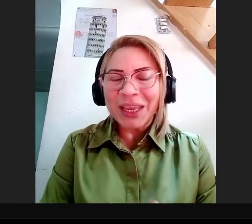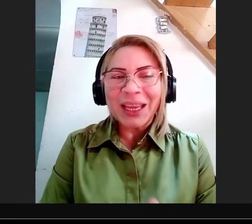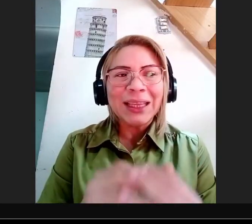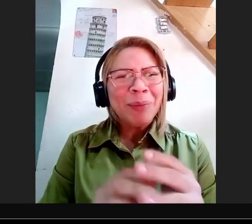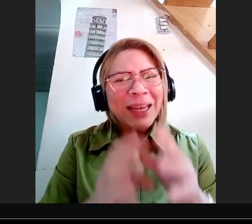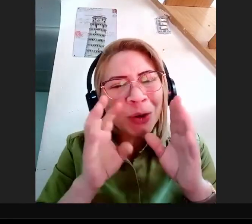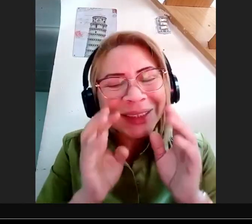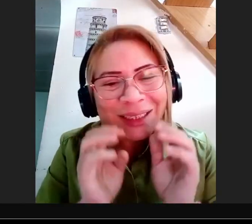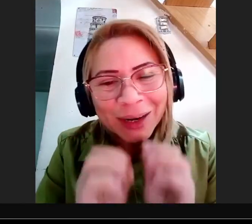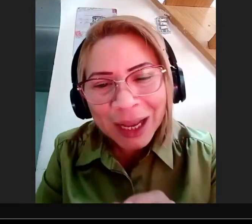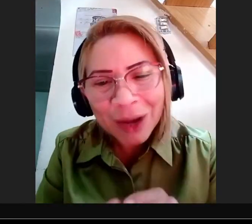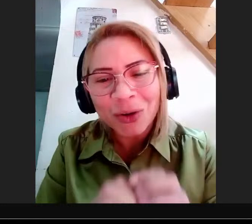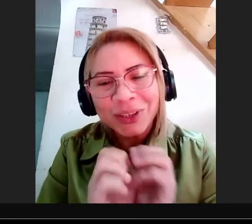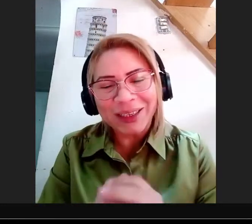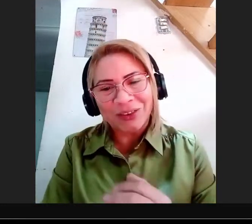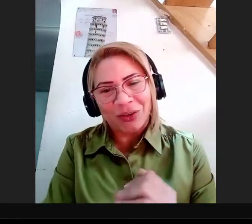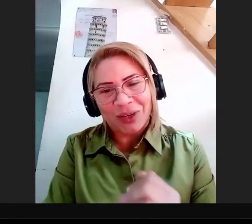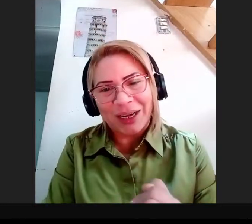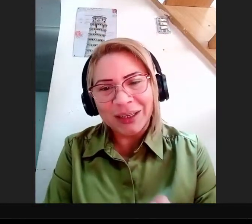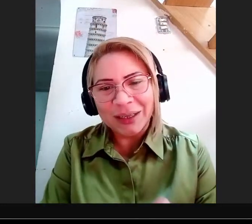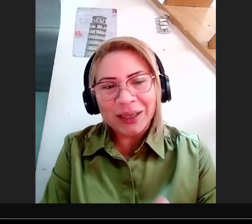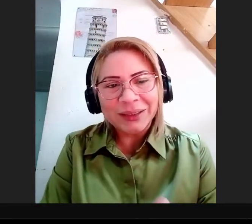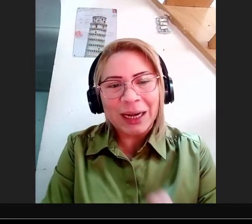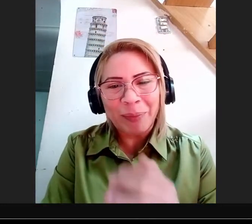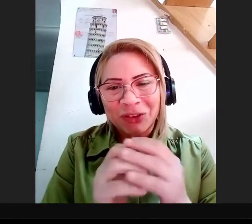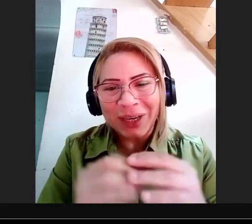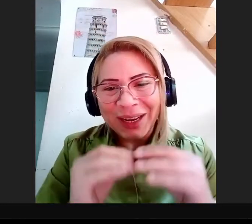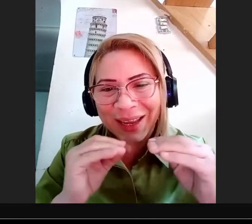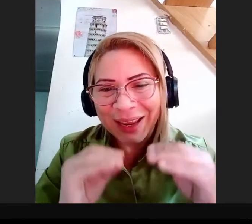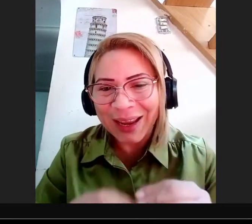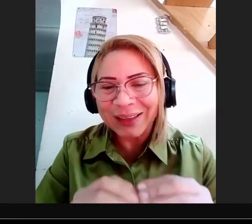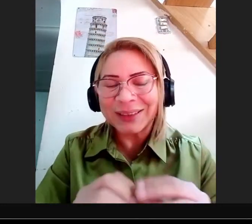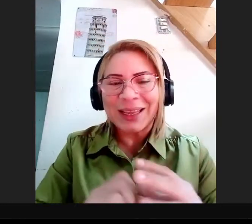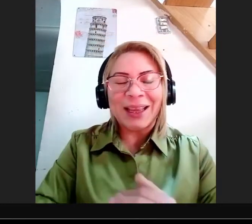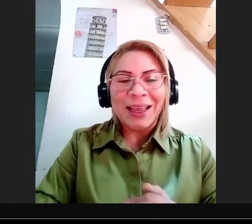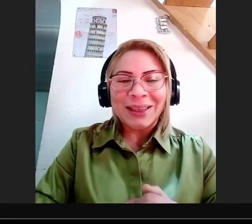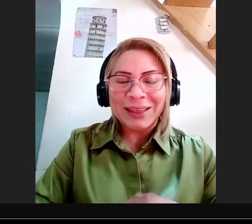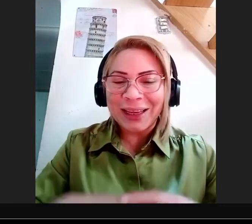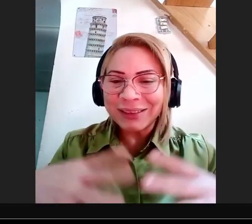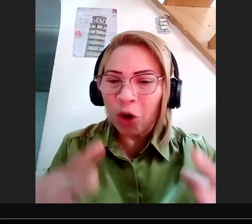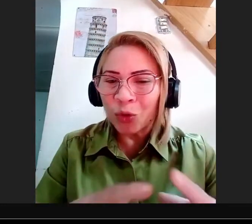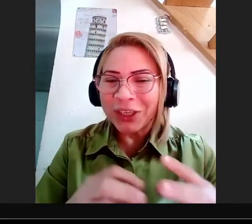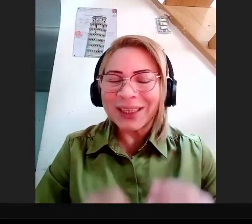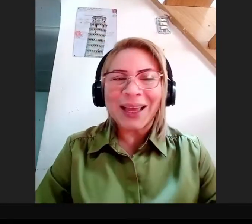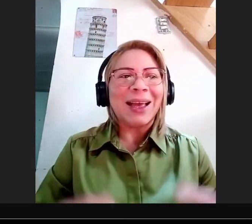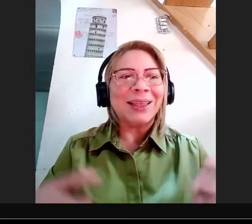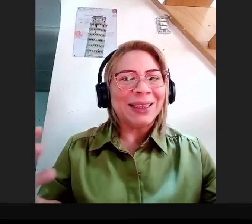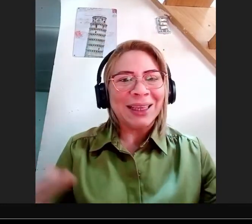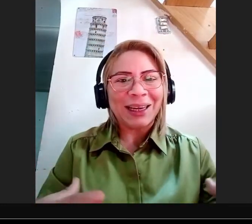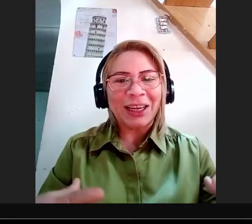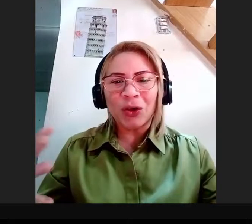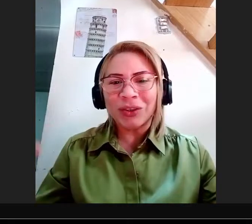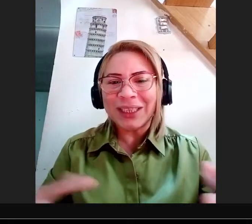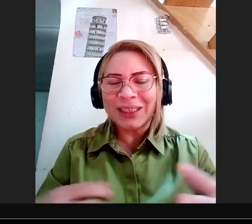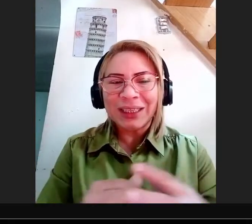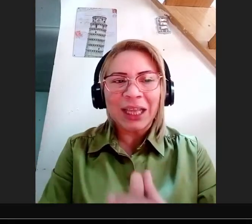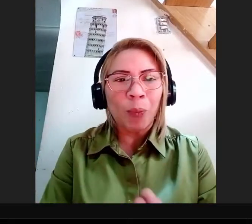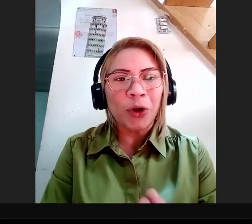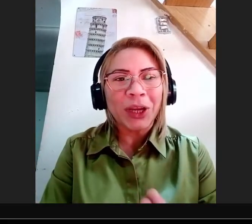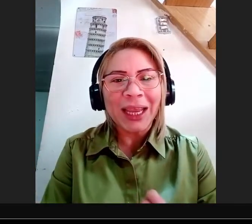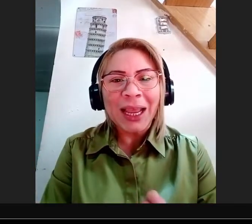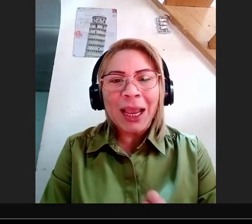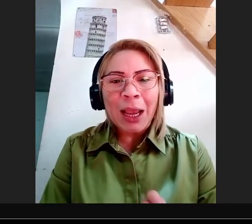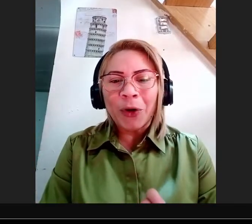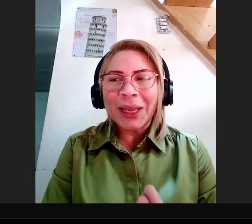are we in danger as migrants, but the labor, the work of the nationals is also under